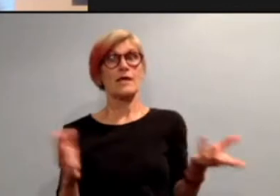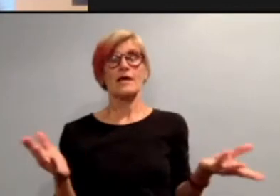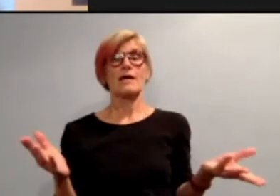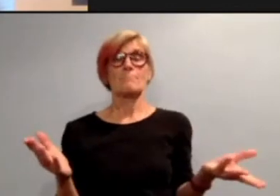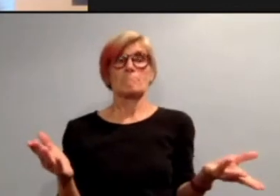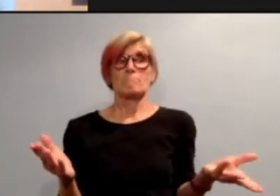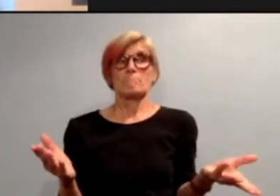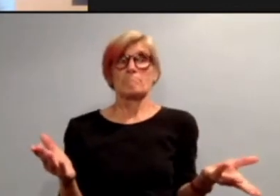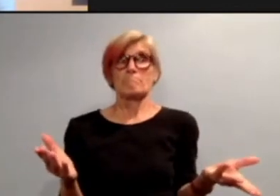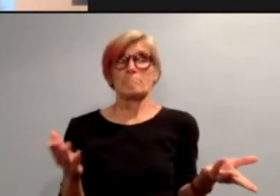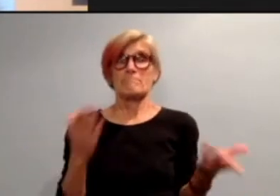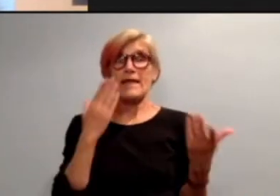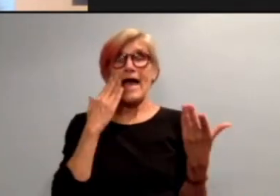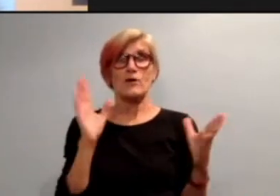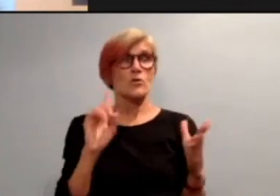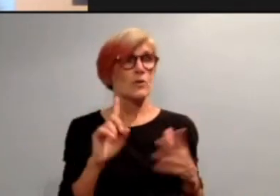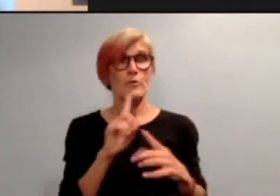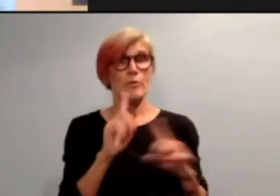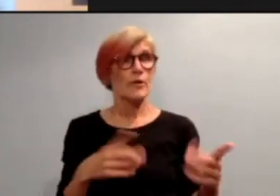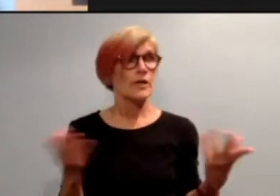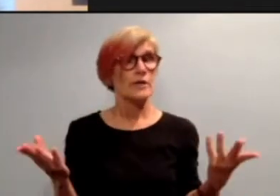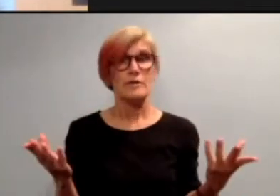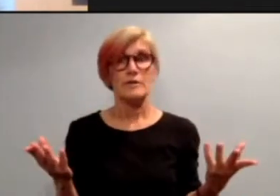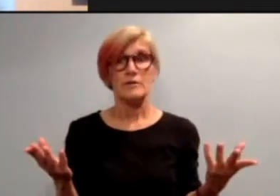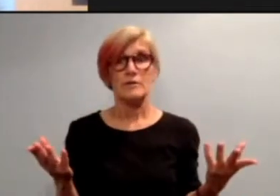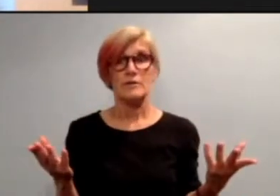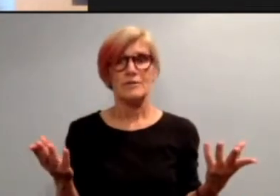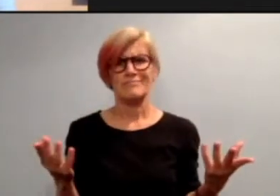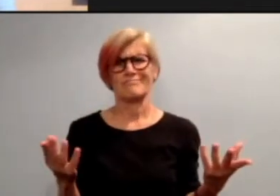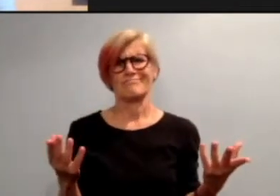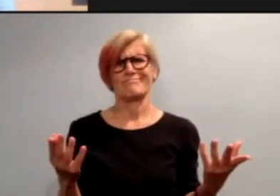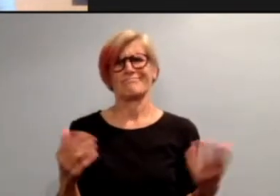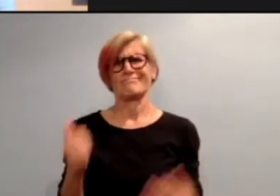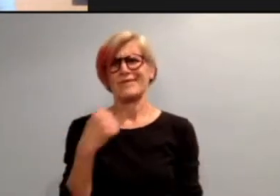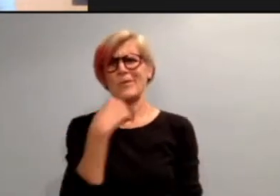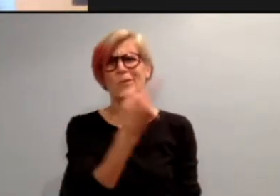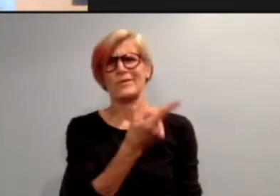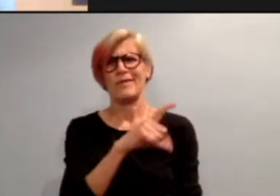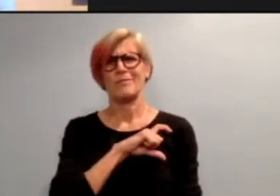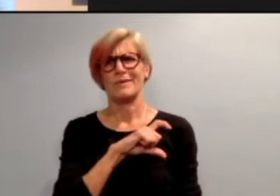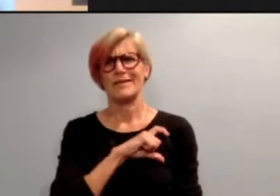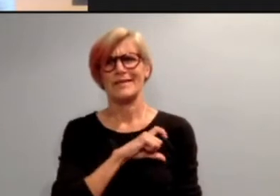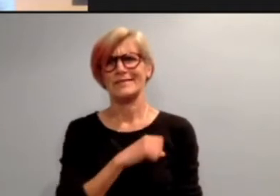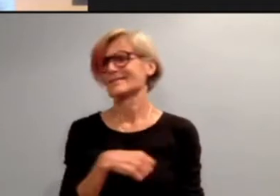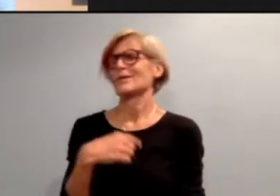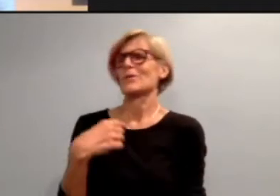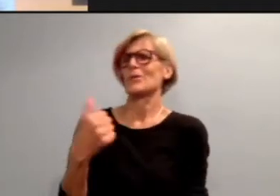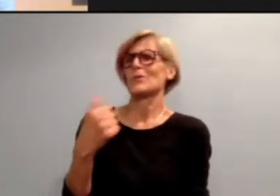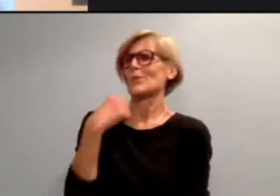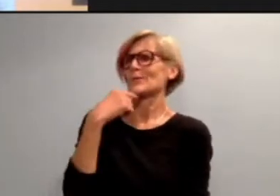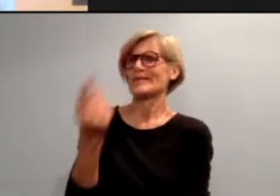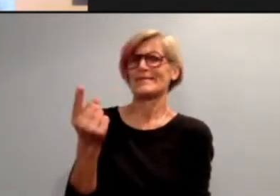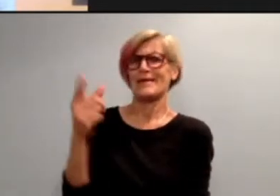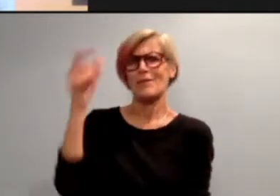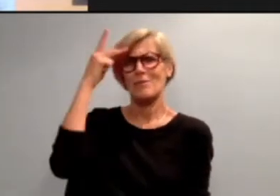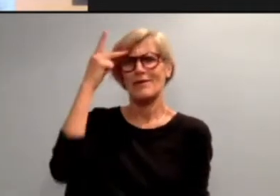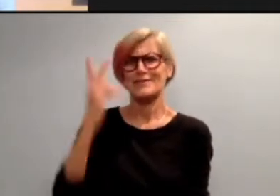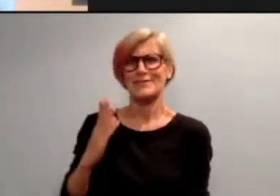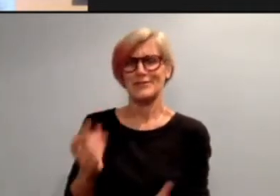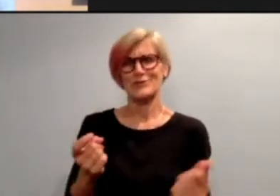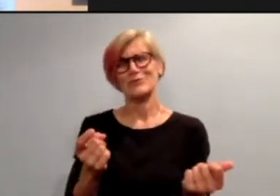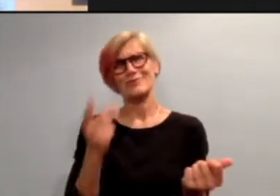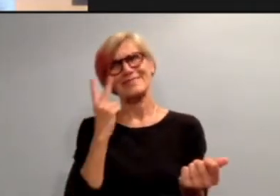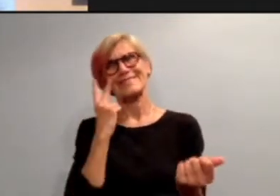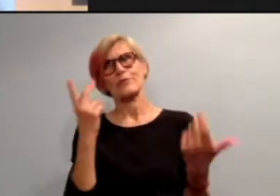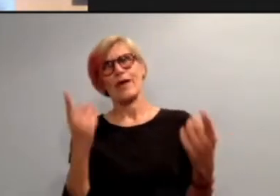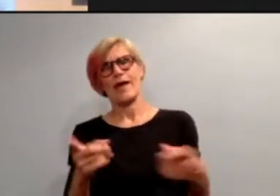know where we would report this, right? They're not going to go to the place. They're not going to go to the elected leaders, because we've seen that. And so now it's time